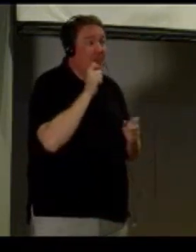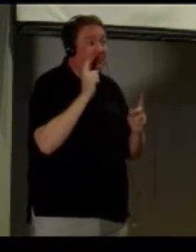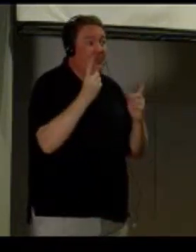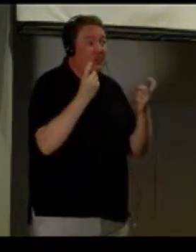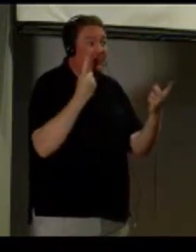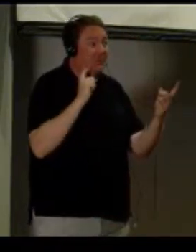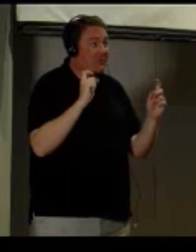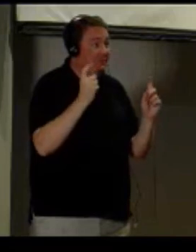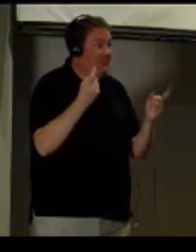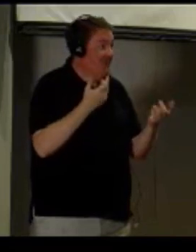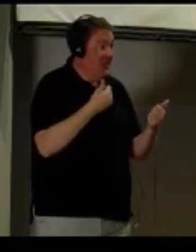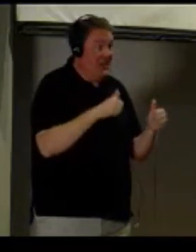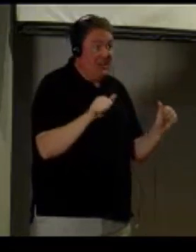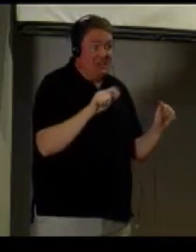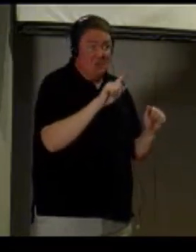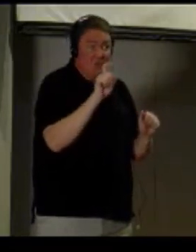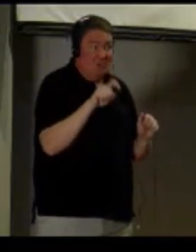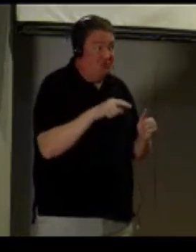Any questions?